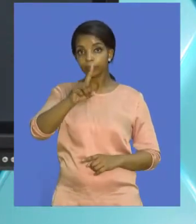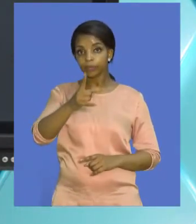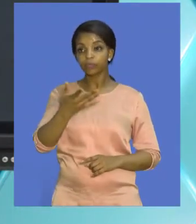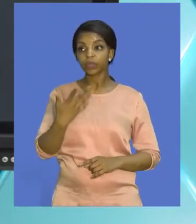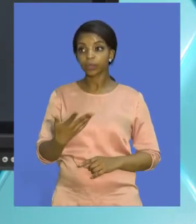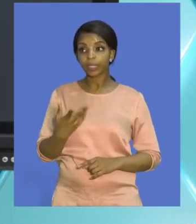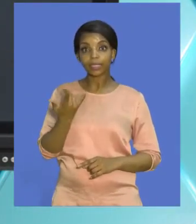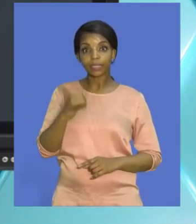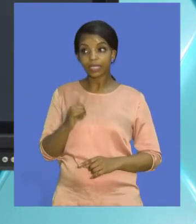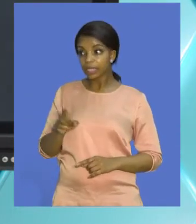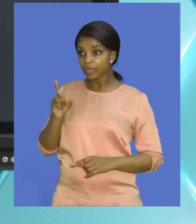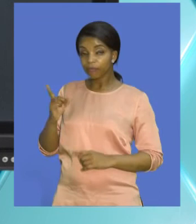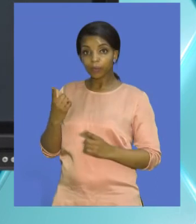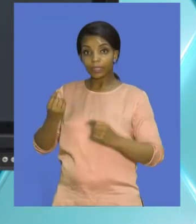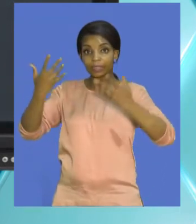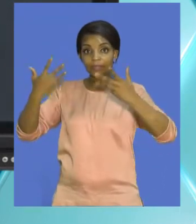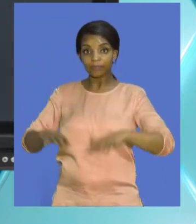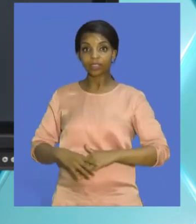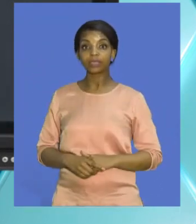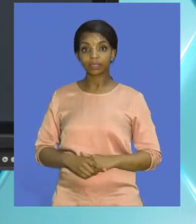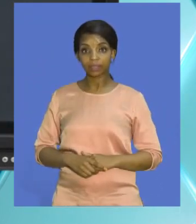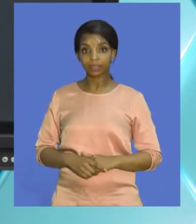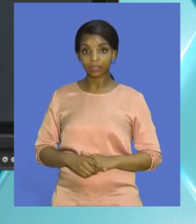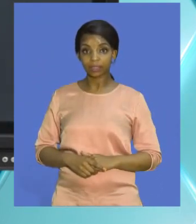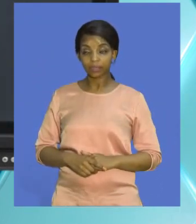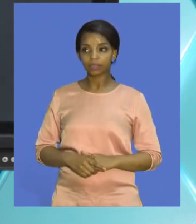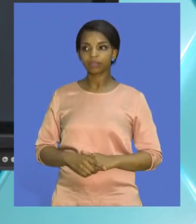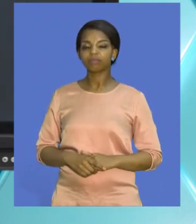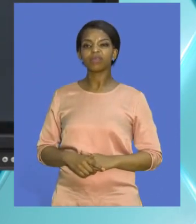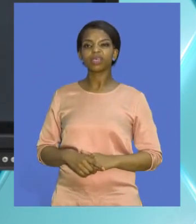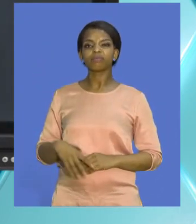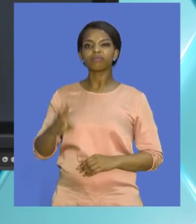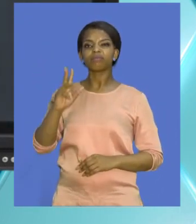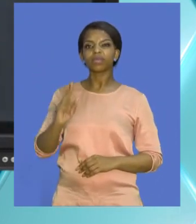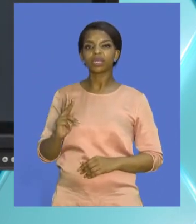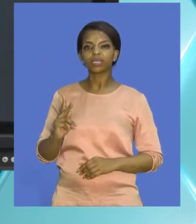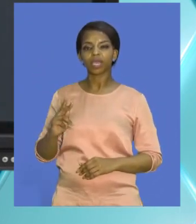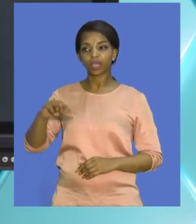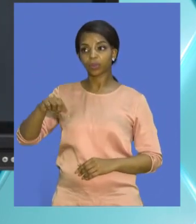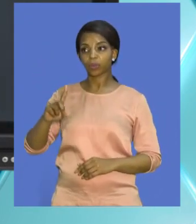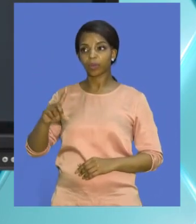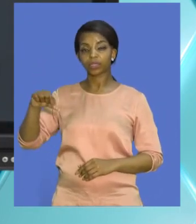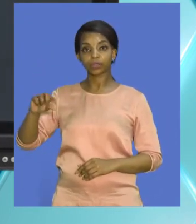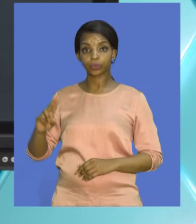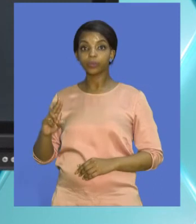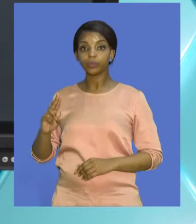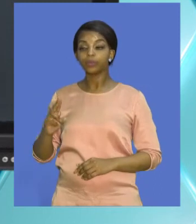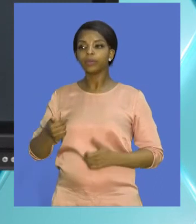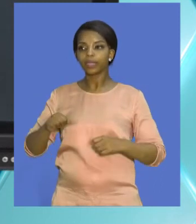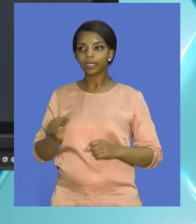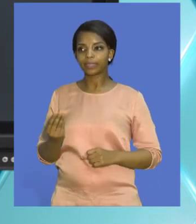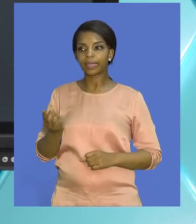double Q2, we double Q1, we'll have K2 Q1,